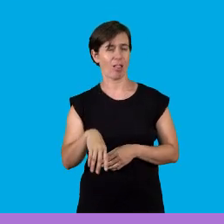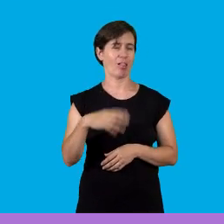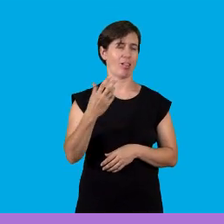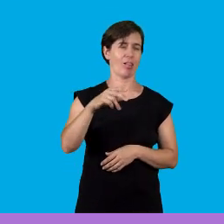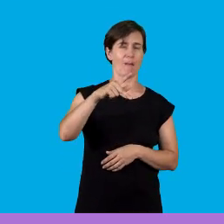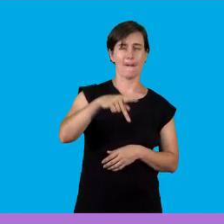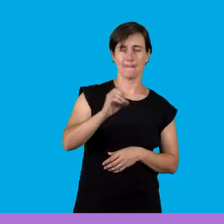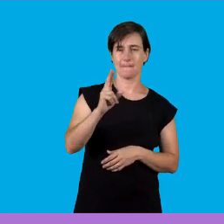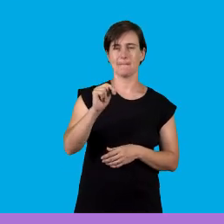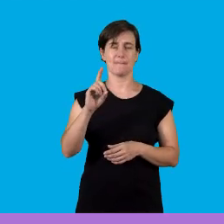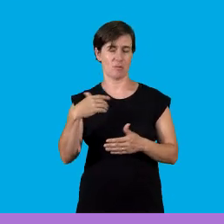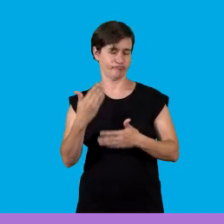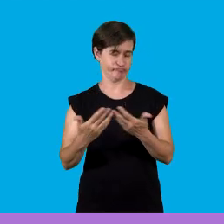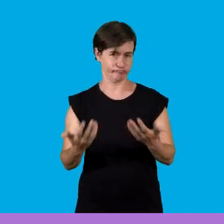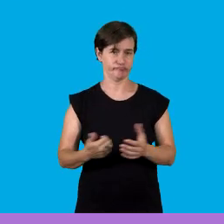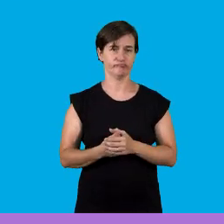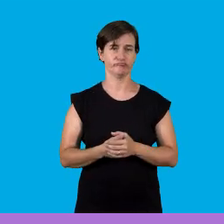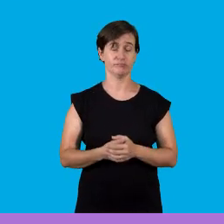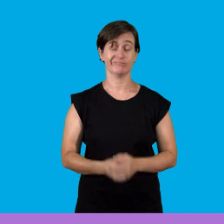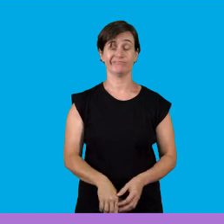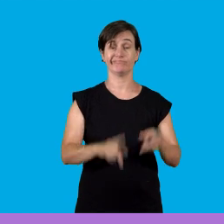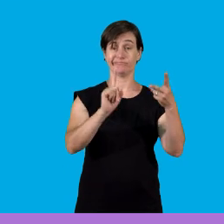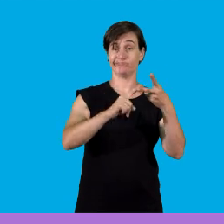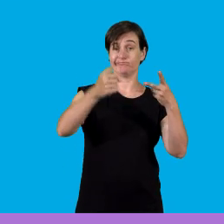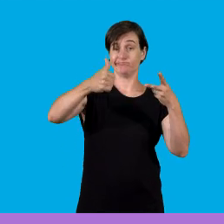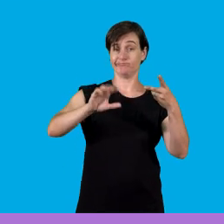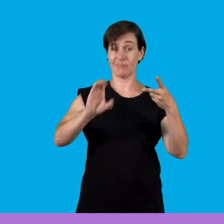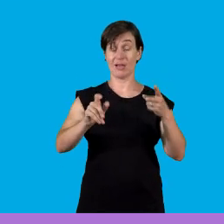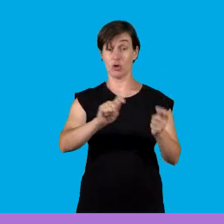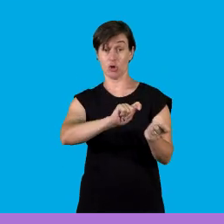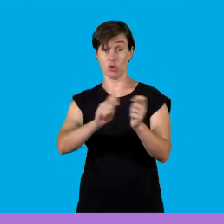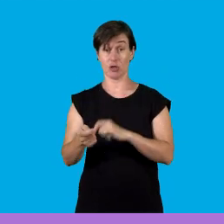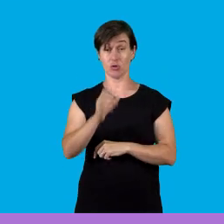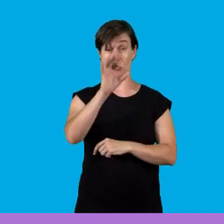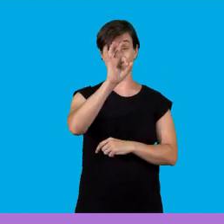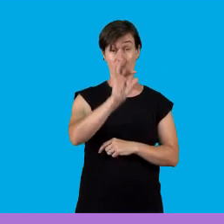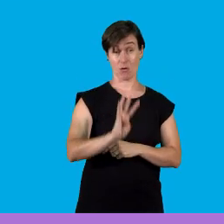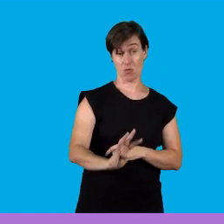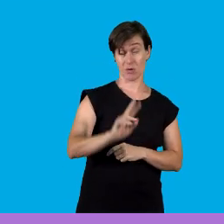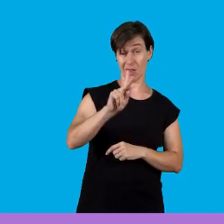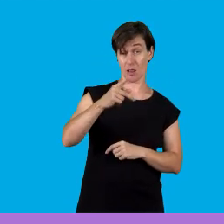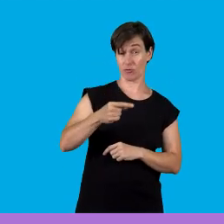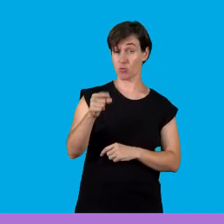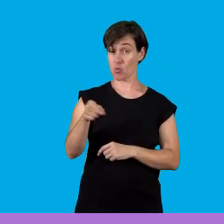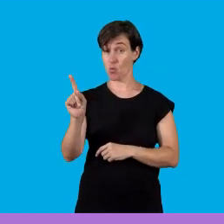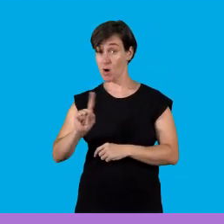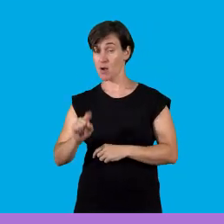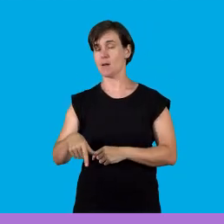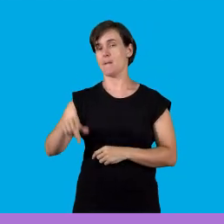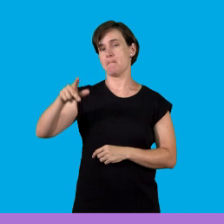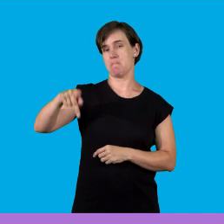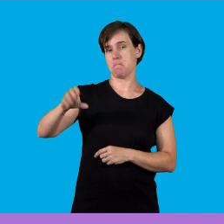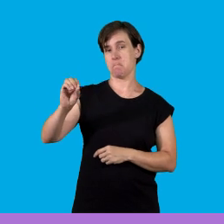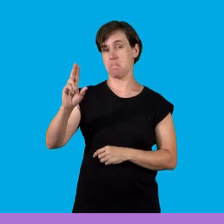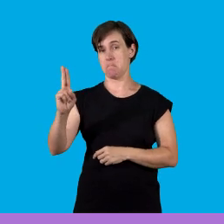forth. Right, so question number 2a, it says convert 3/4 kilograms to pounds. Right,